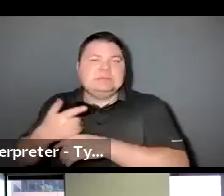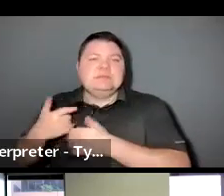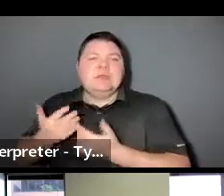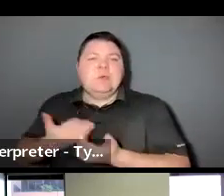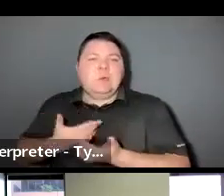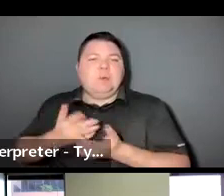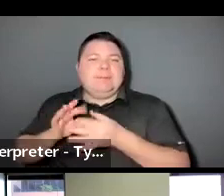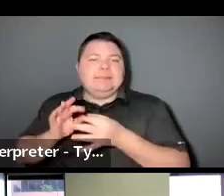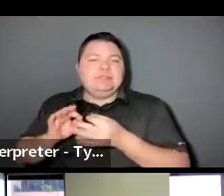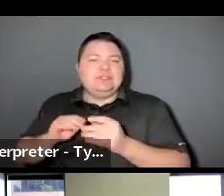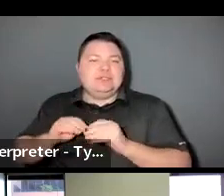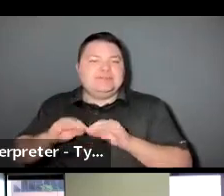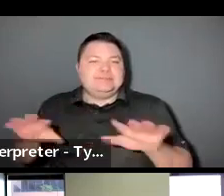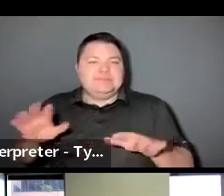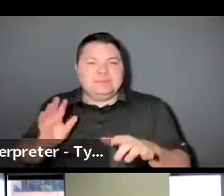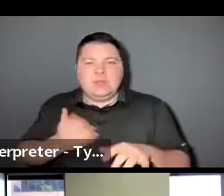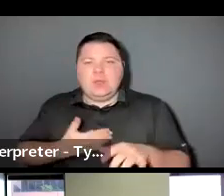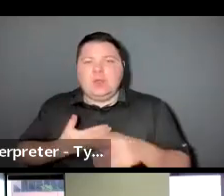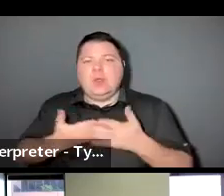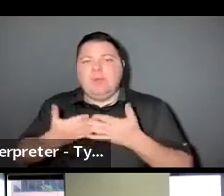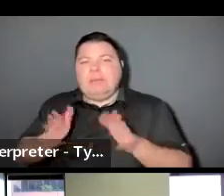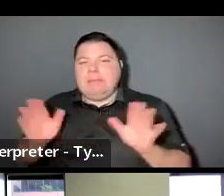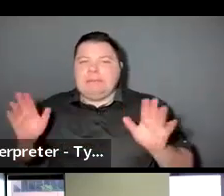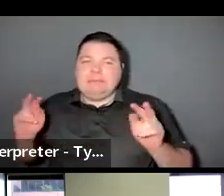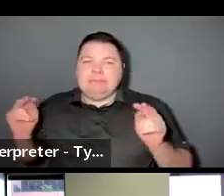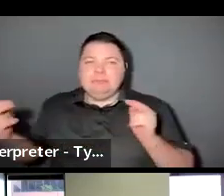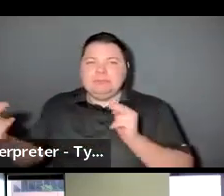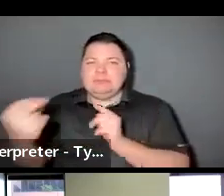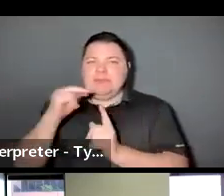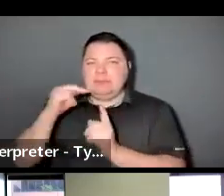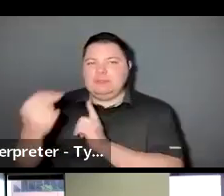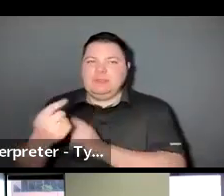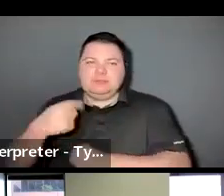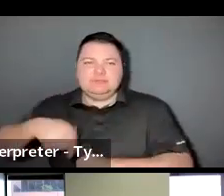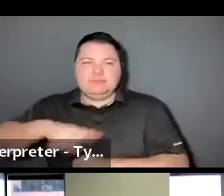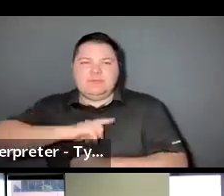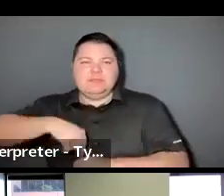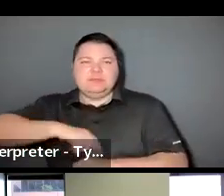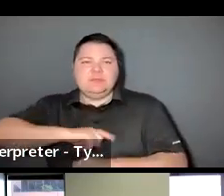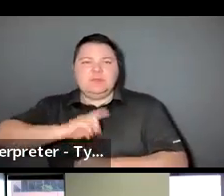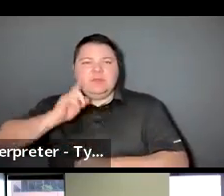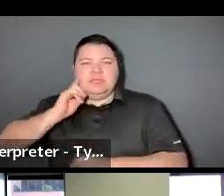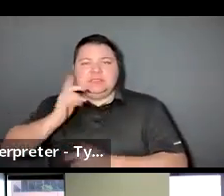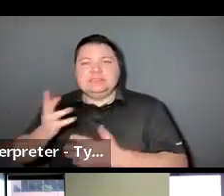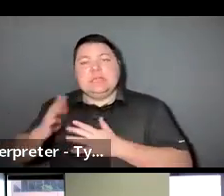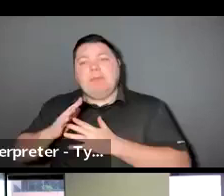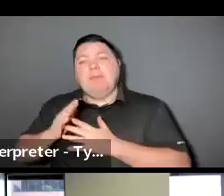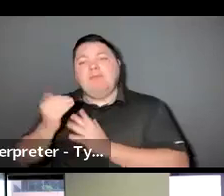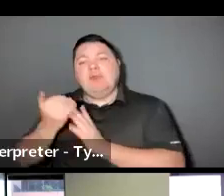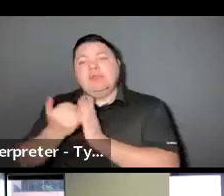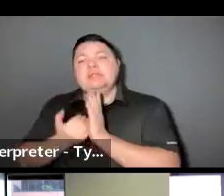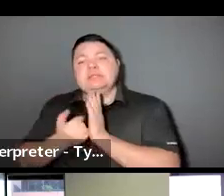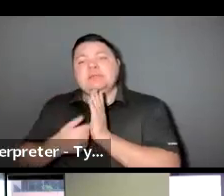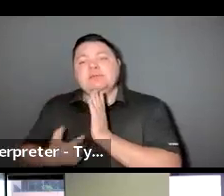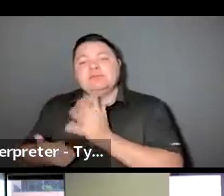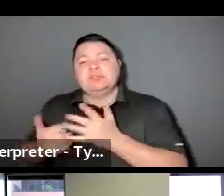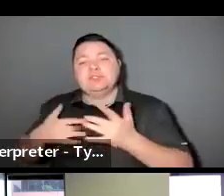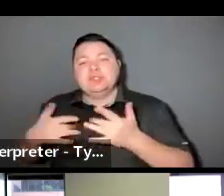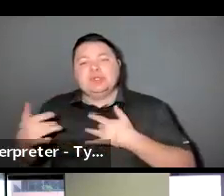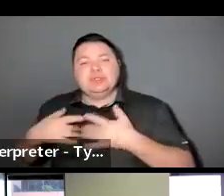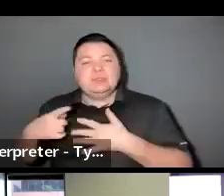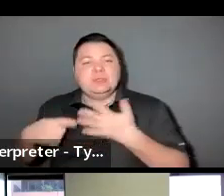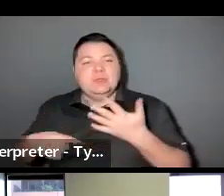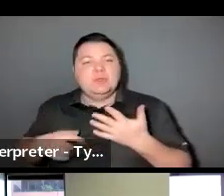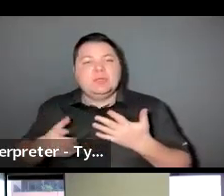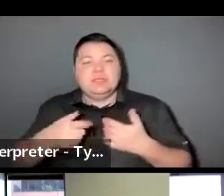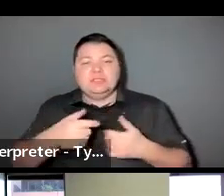messaging and our public perception certainly is top of that list. And he challenged me to look